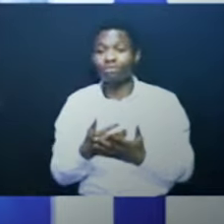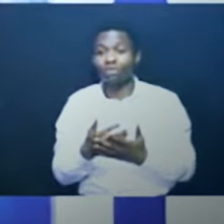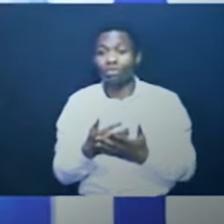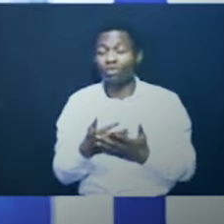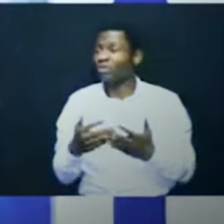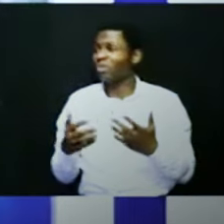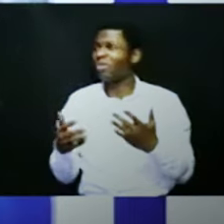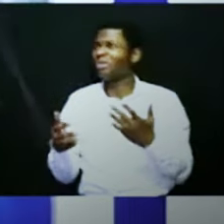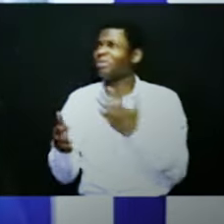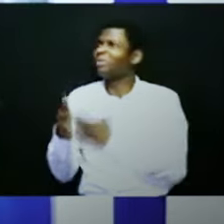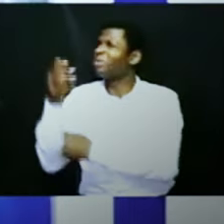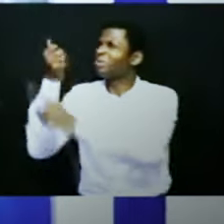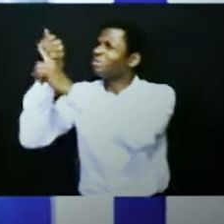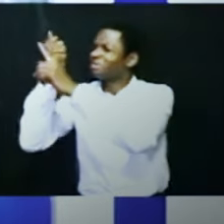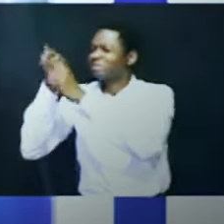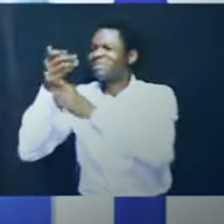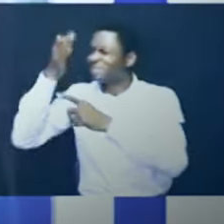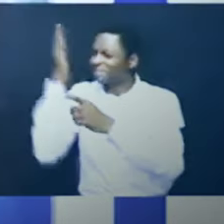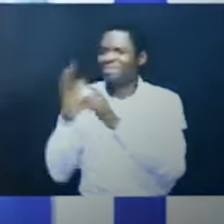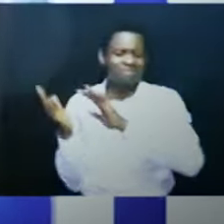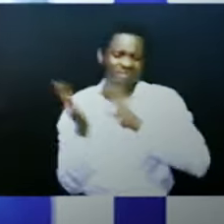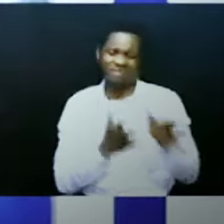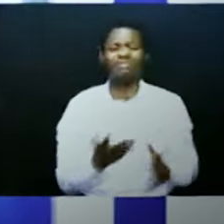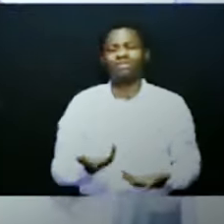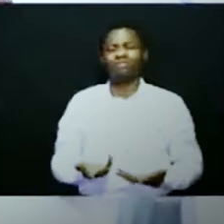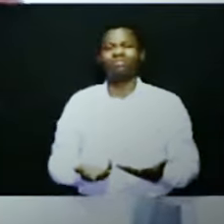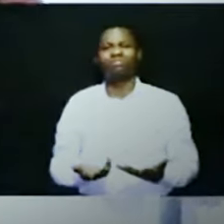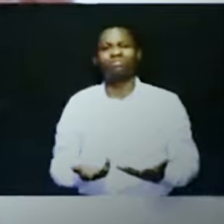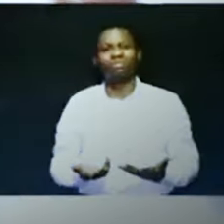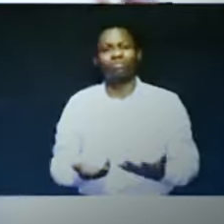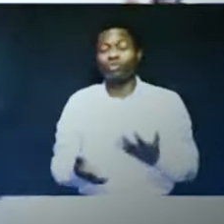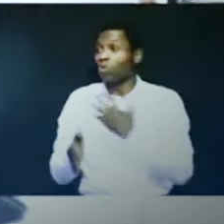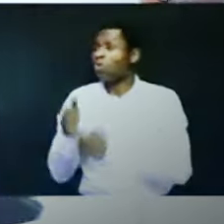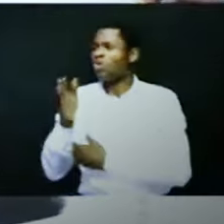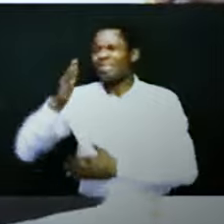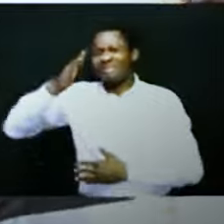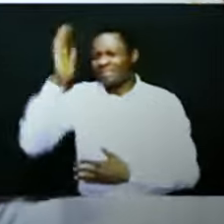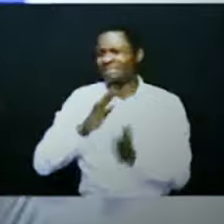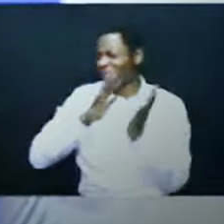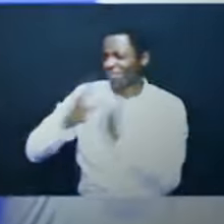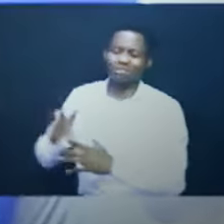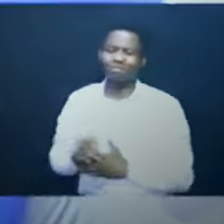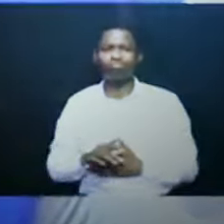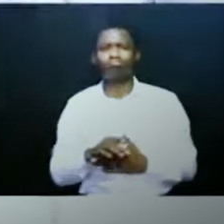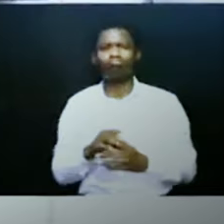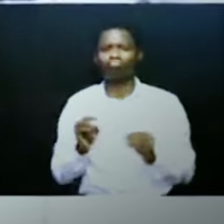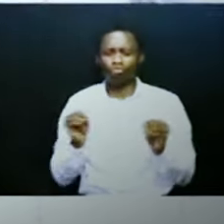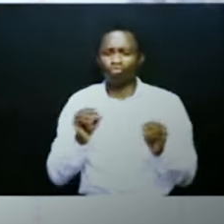is concerned, he's never going to leave us. Says he, "Emma Christo, son, no, eh, yet he say, and